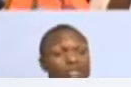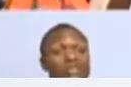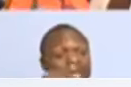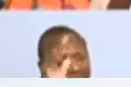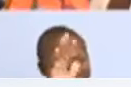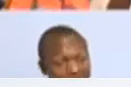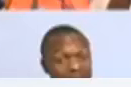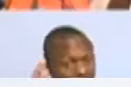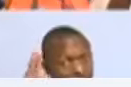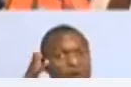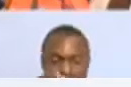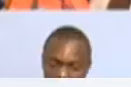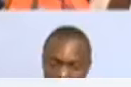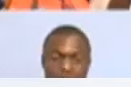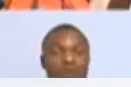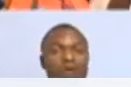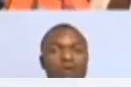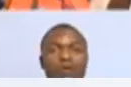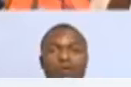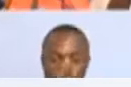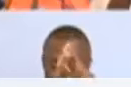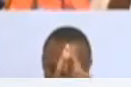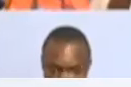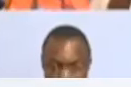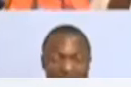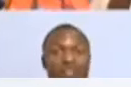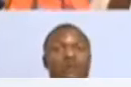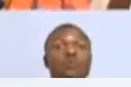will continue to uphold the rule of law